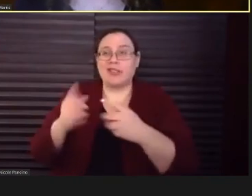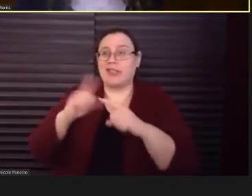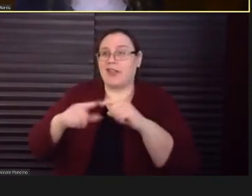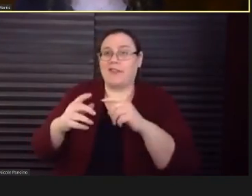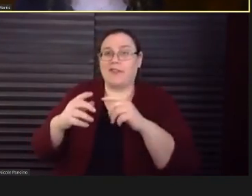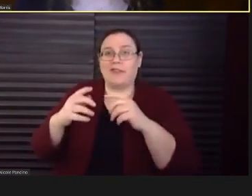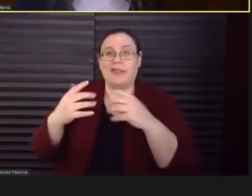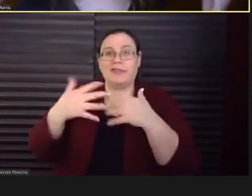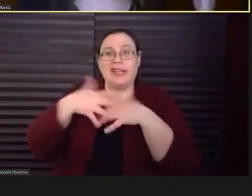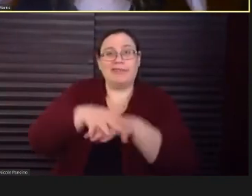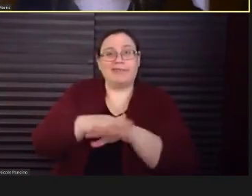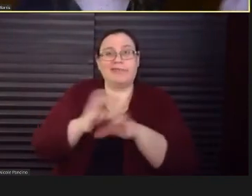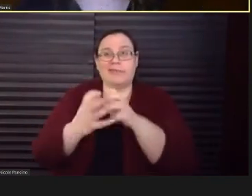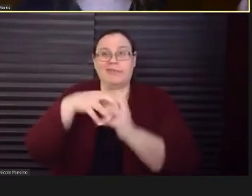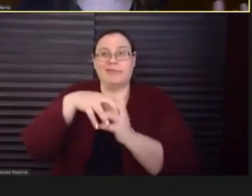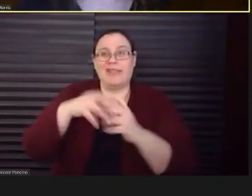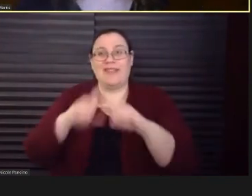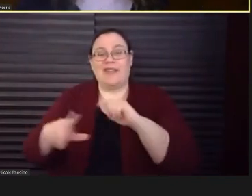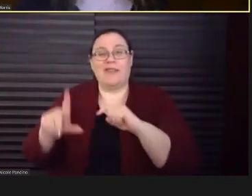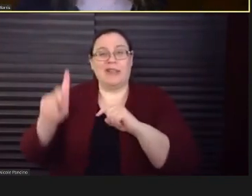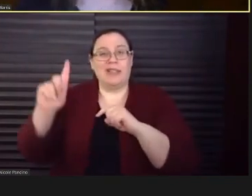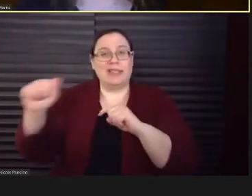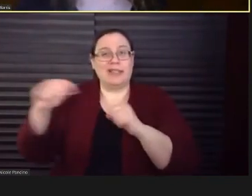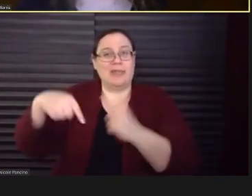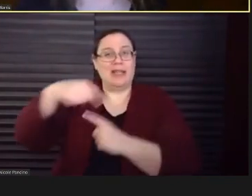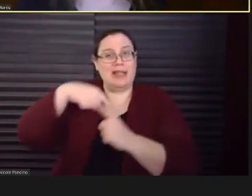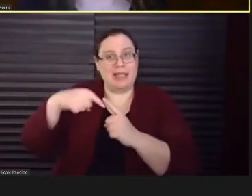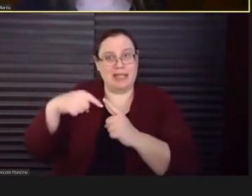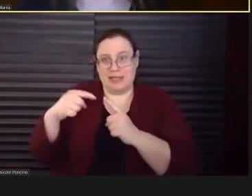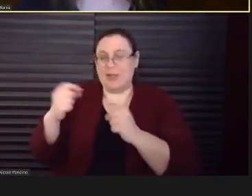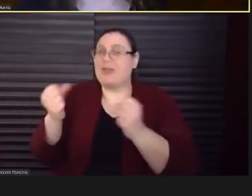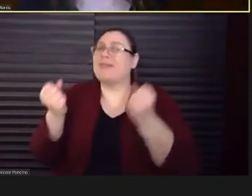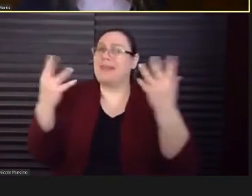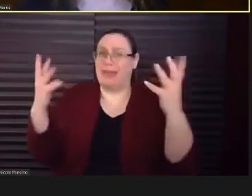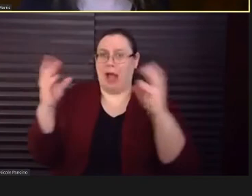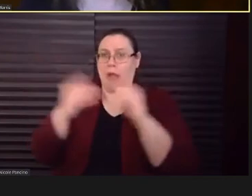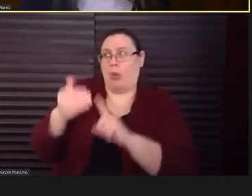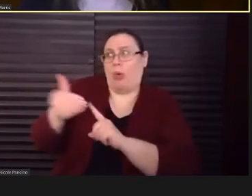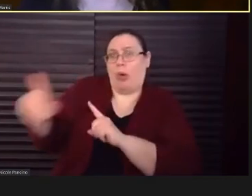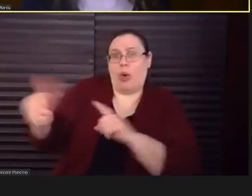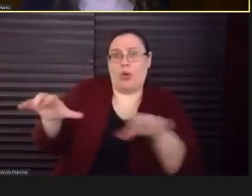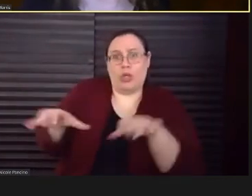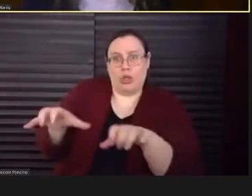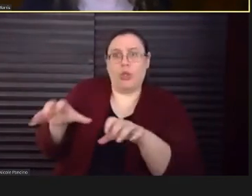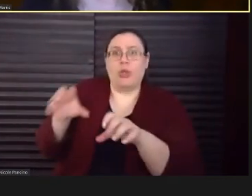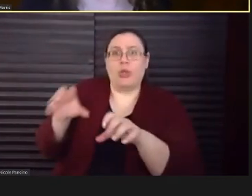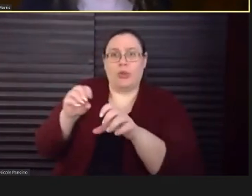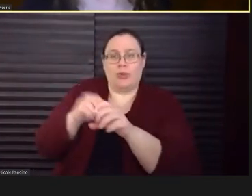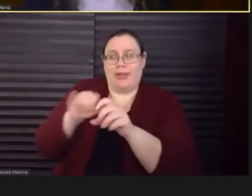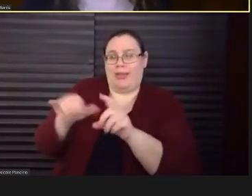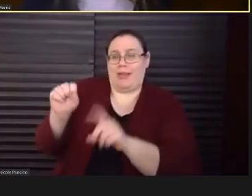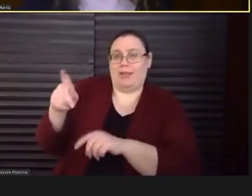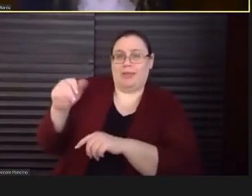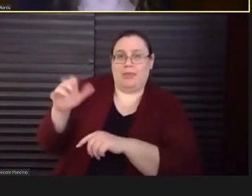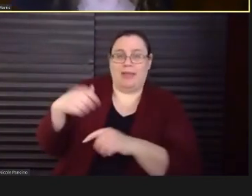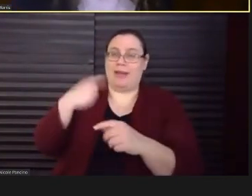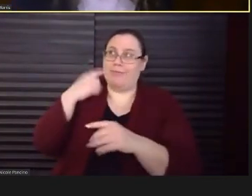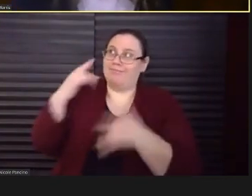varying disabilities. And so I think there's a lot more to be done in this space that I'm very excited